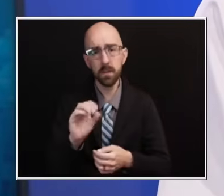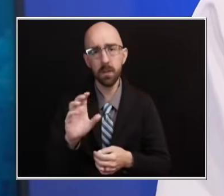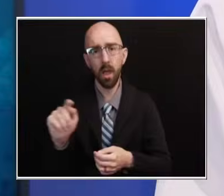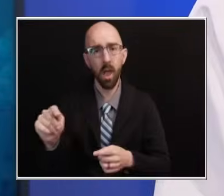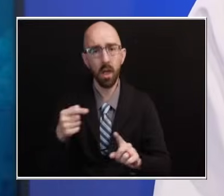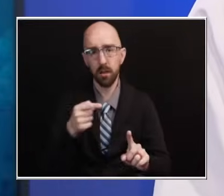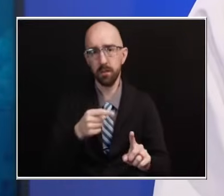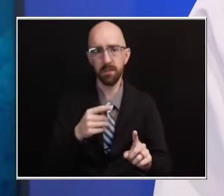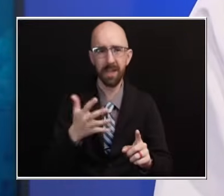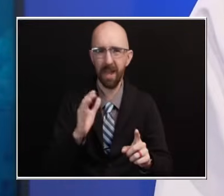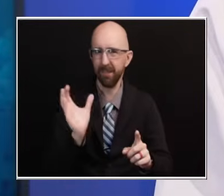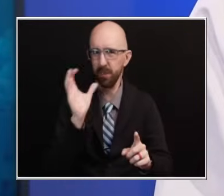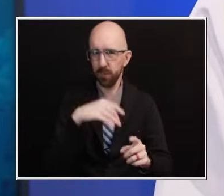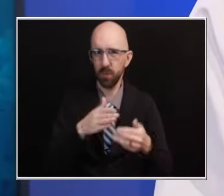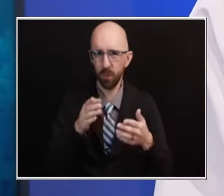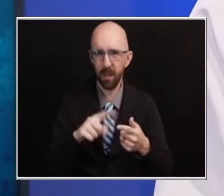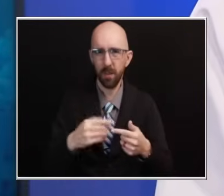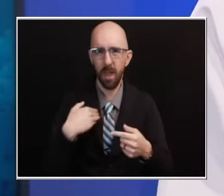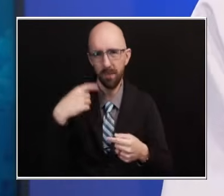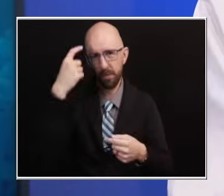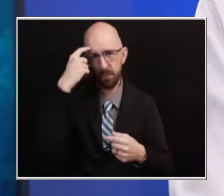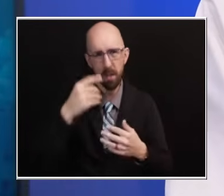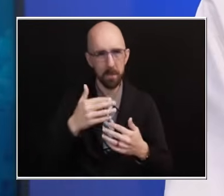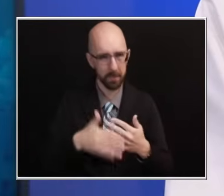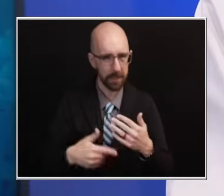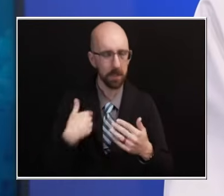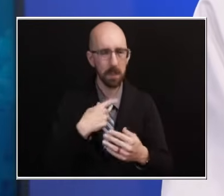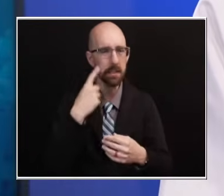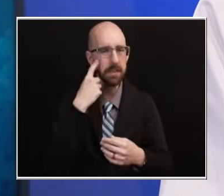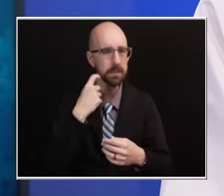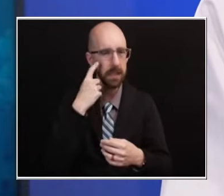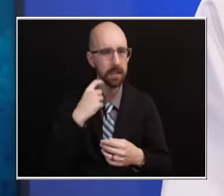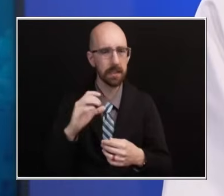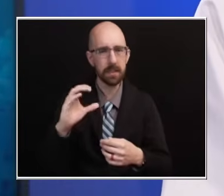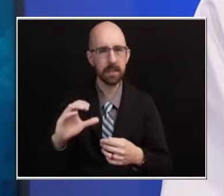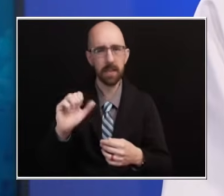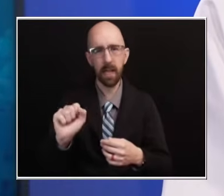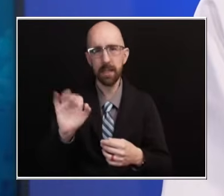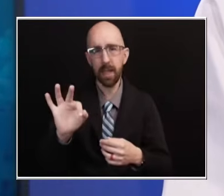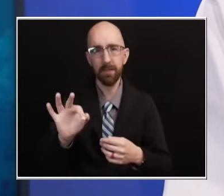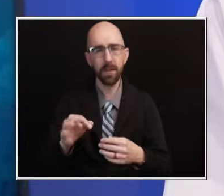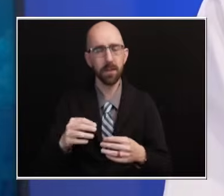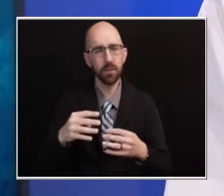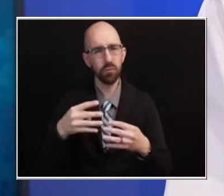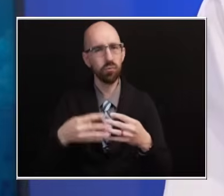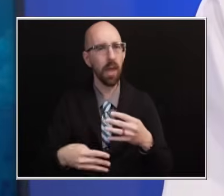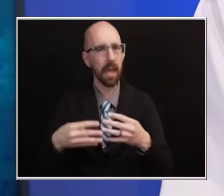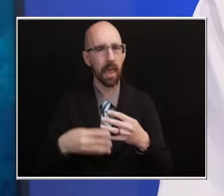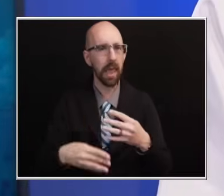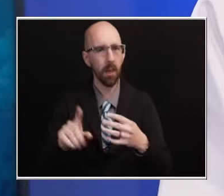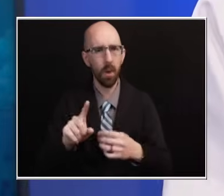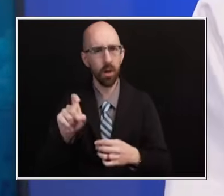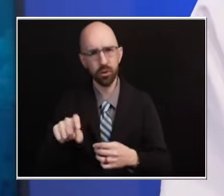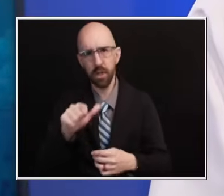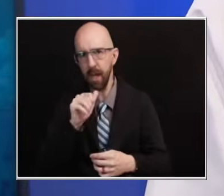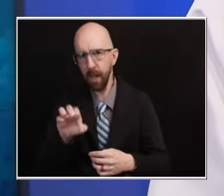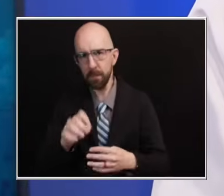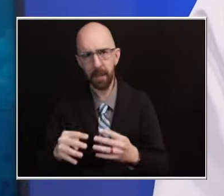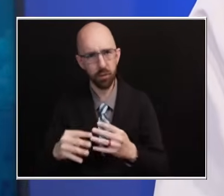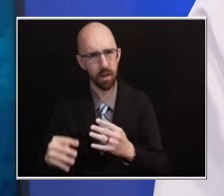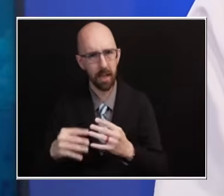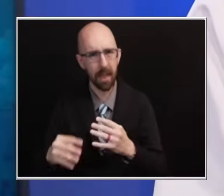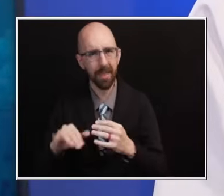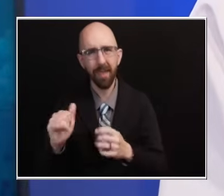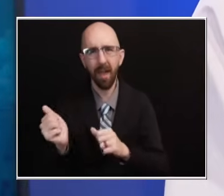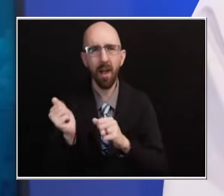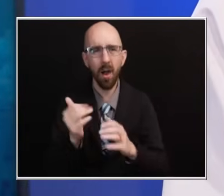of an unusual way to have a brain bleed, we suspected that the CSF was draining where it should not be draining, and then that caused a